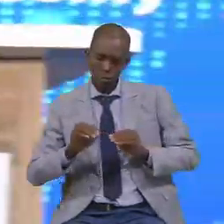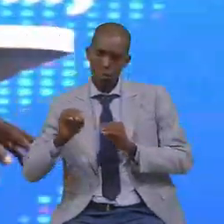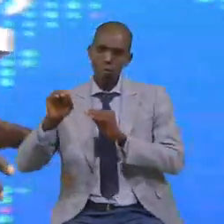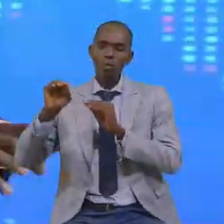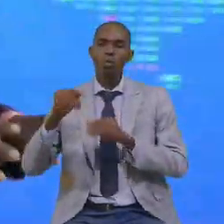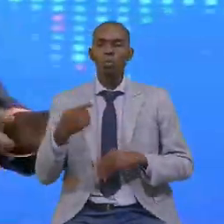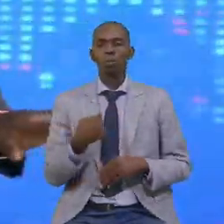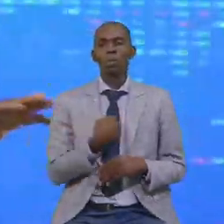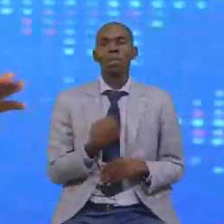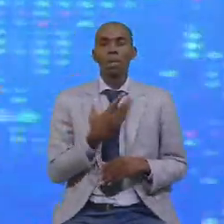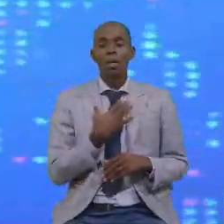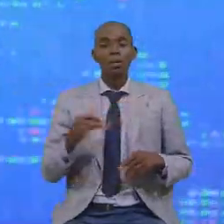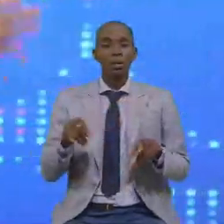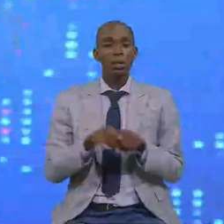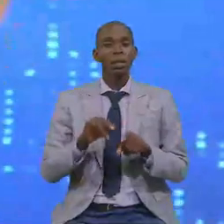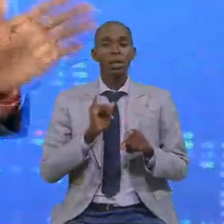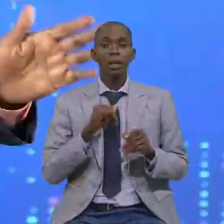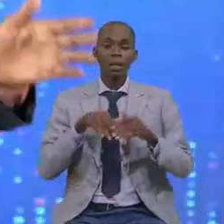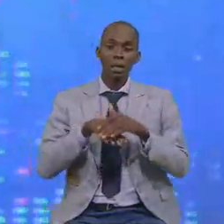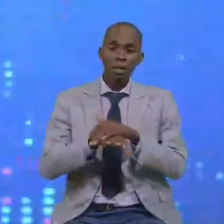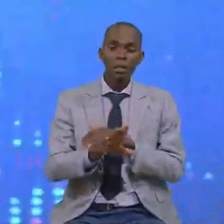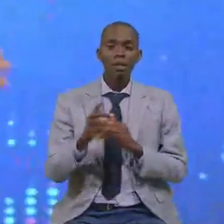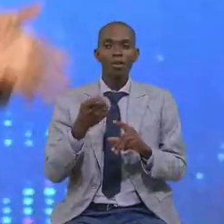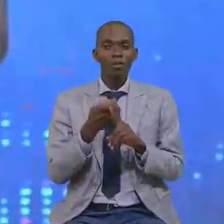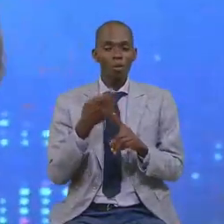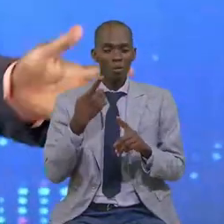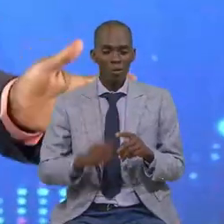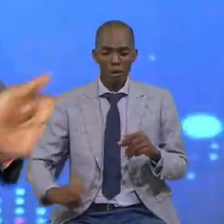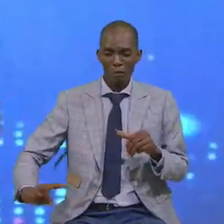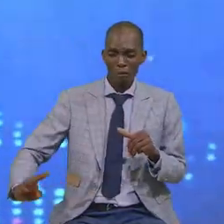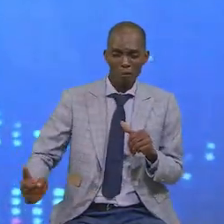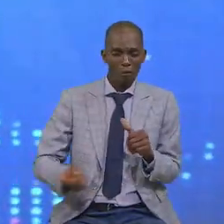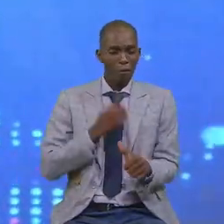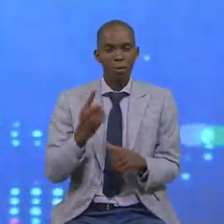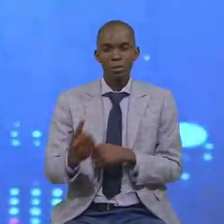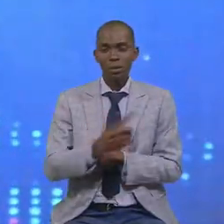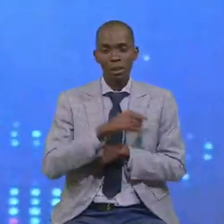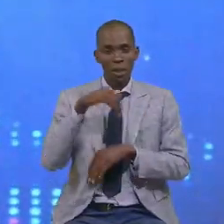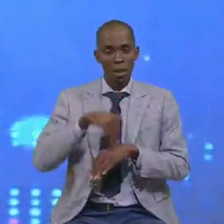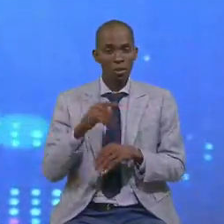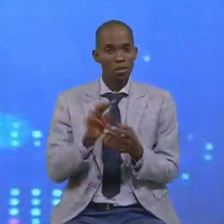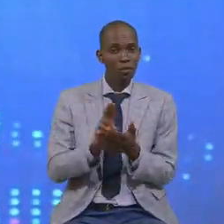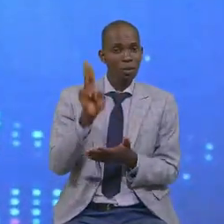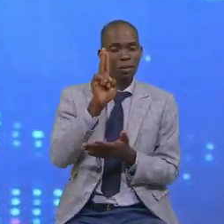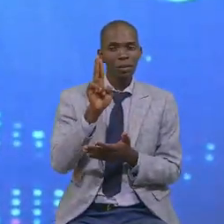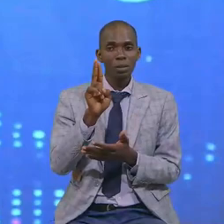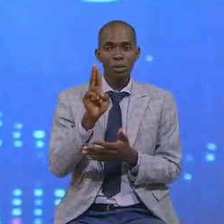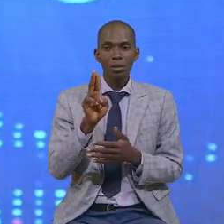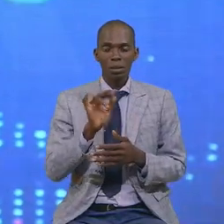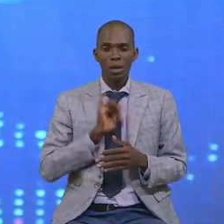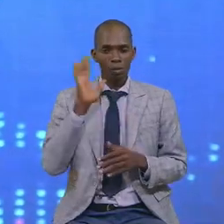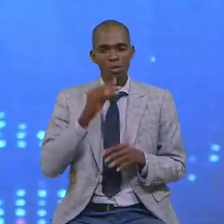And as I entered from the very first day, in fact, I'll tell you